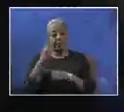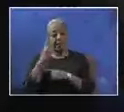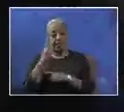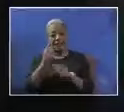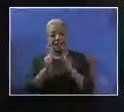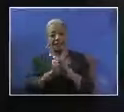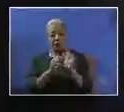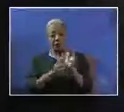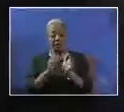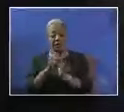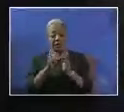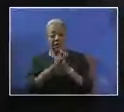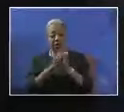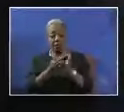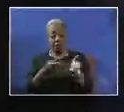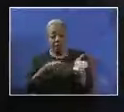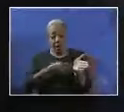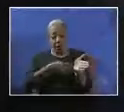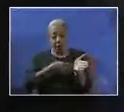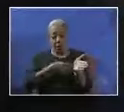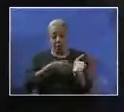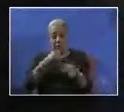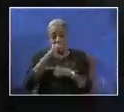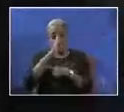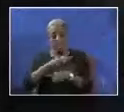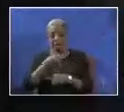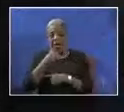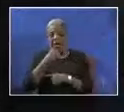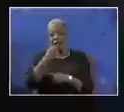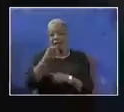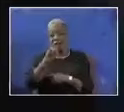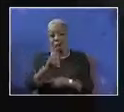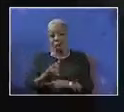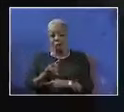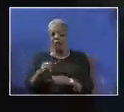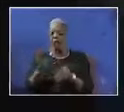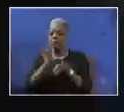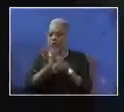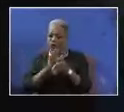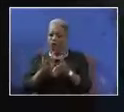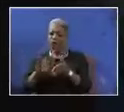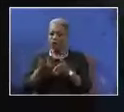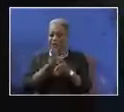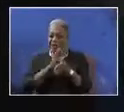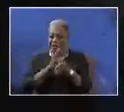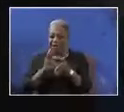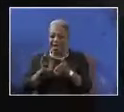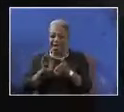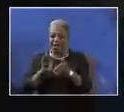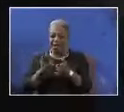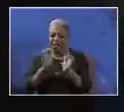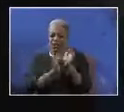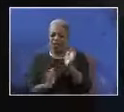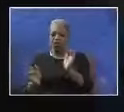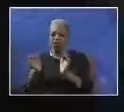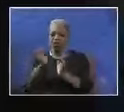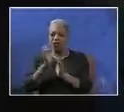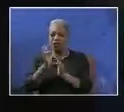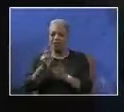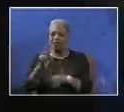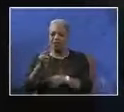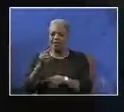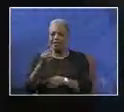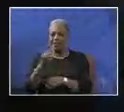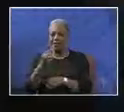God told them to number, there's a book called the Book of Numbers. Jesus fed 5,000